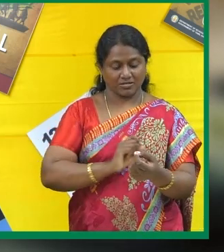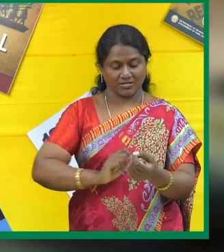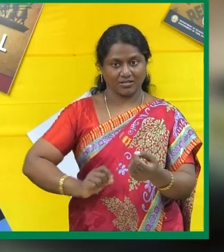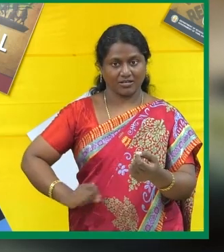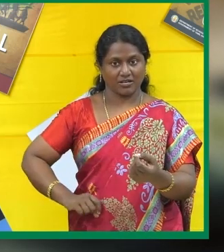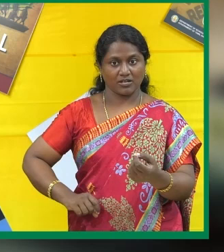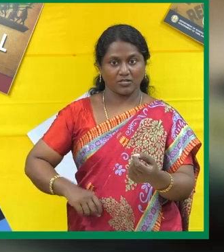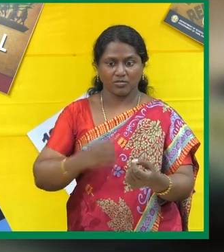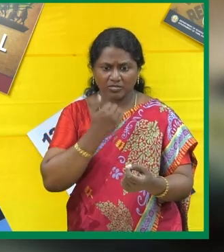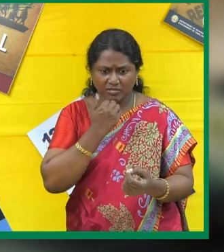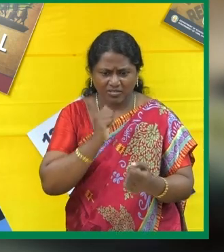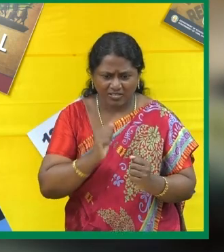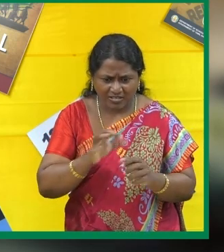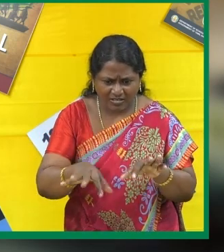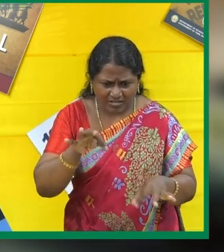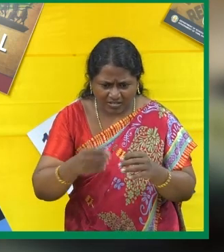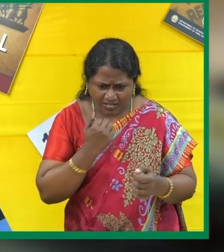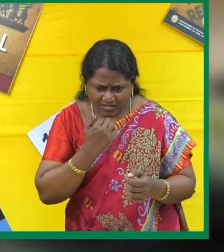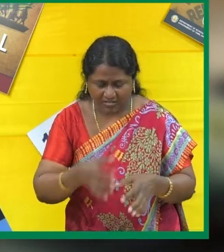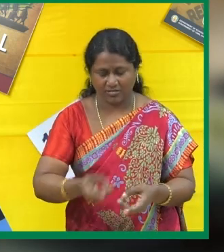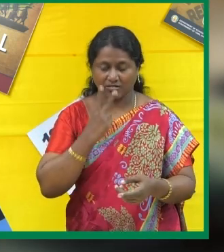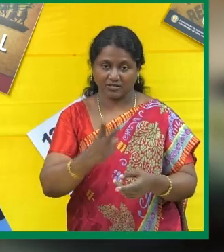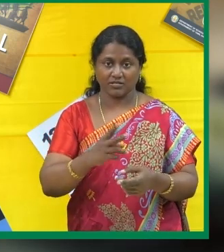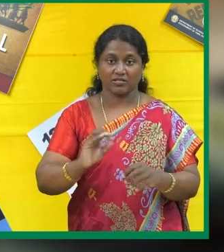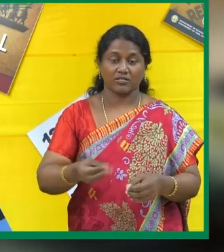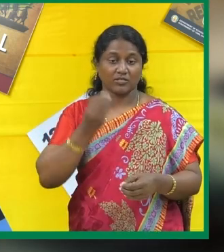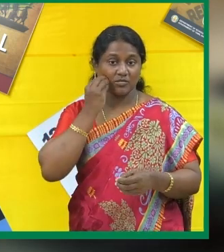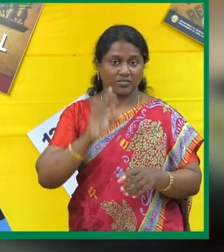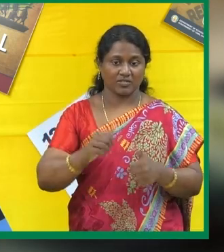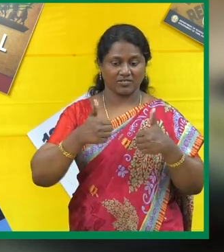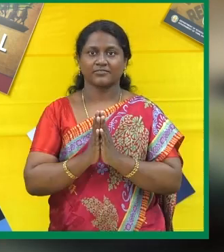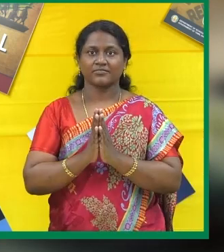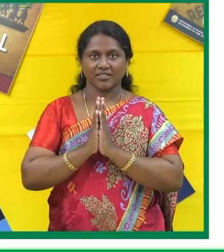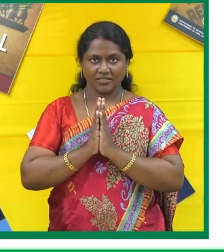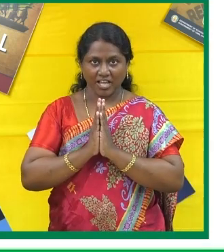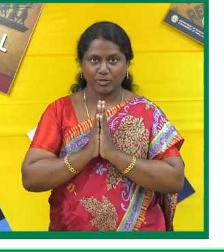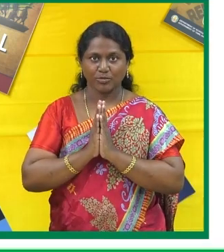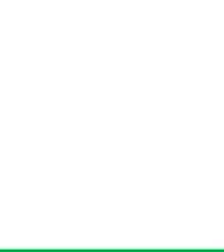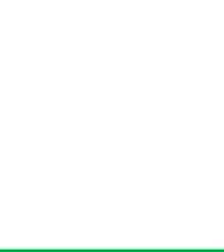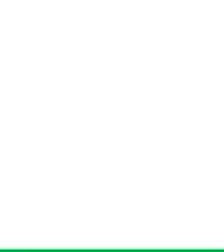means you will score a lot of good marks always. Wish you all the best. God bless you. Thank you.